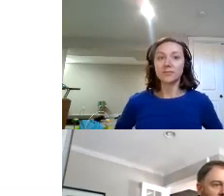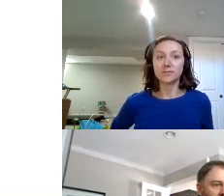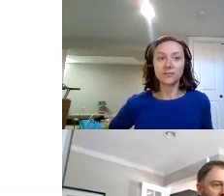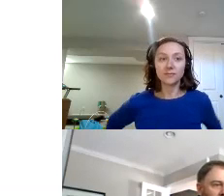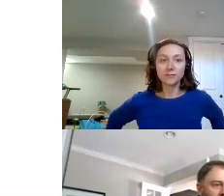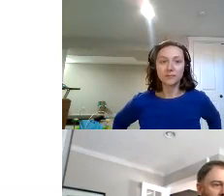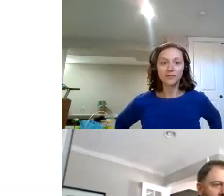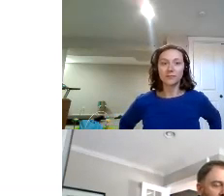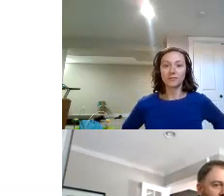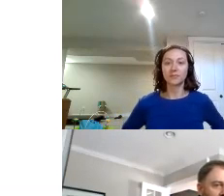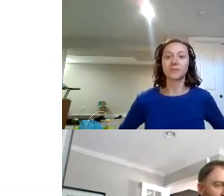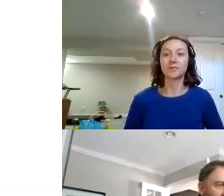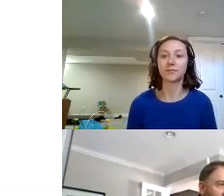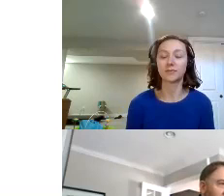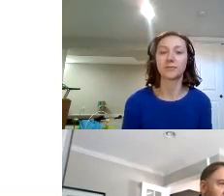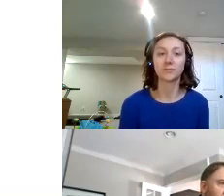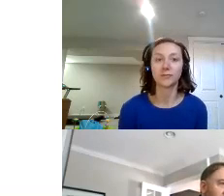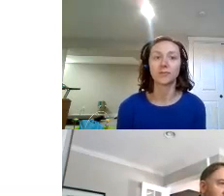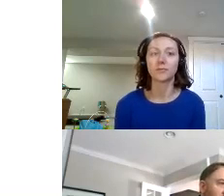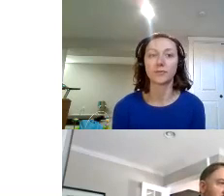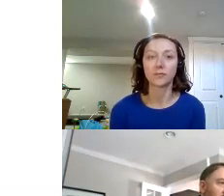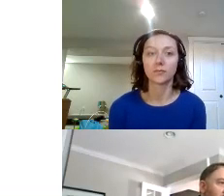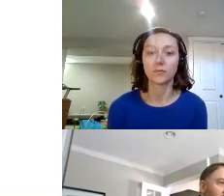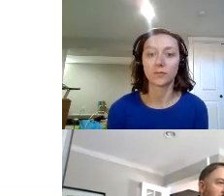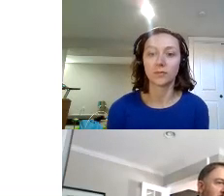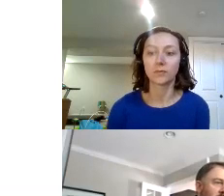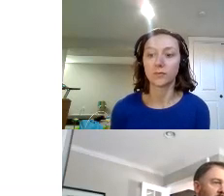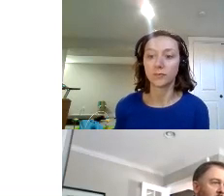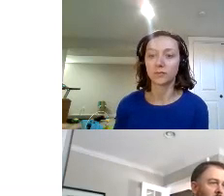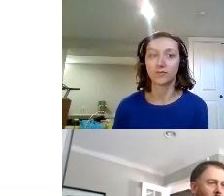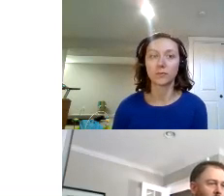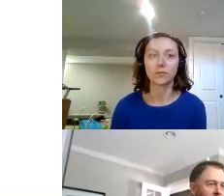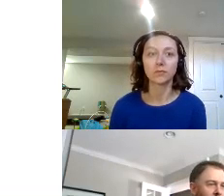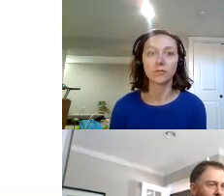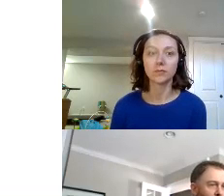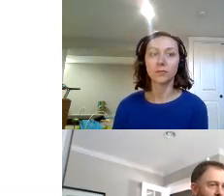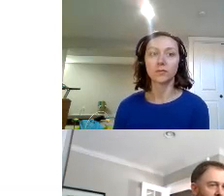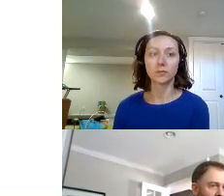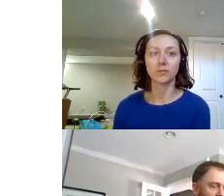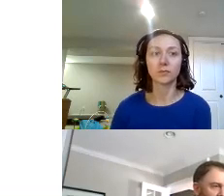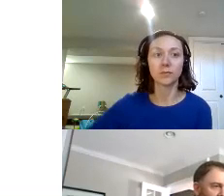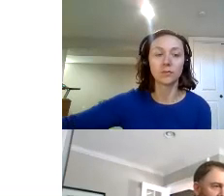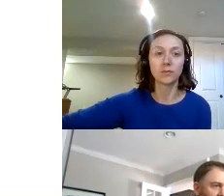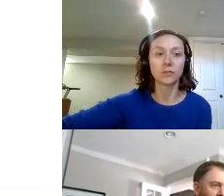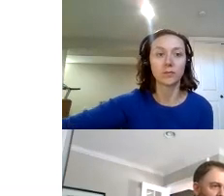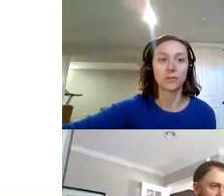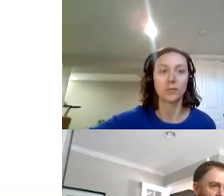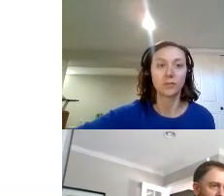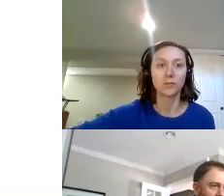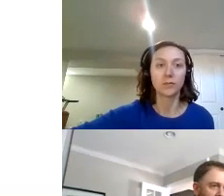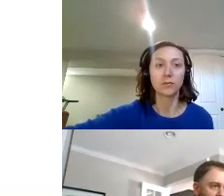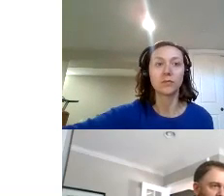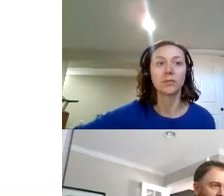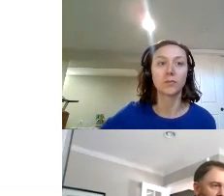this shared risk and protective factors dashboard. So Colorado has been talking about applying a shared risk and protective factor approach